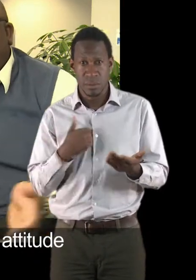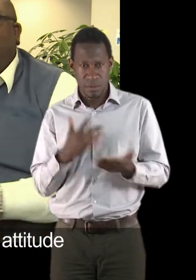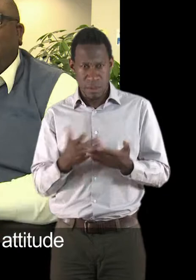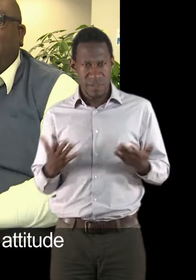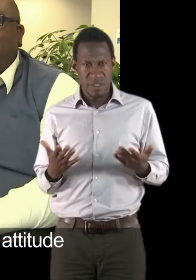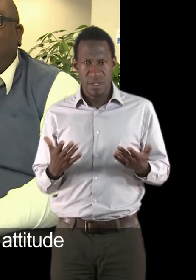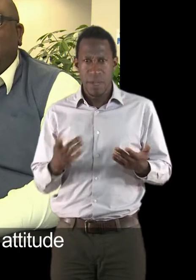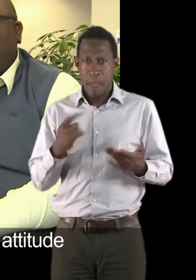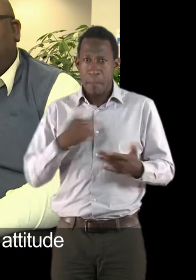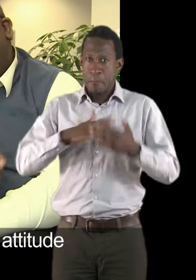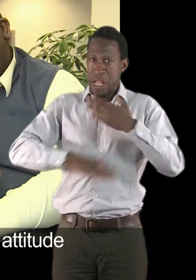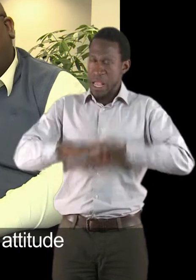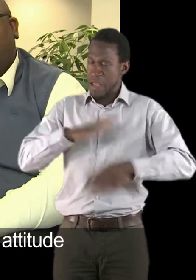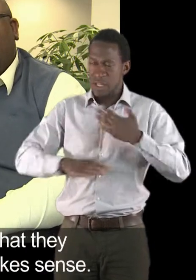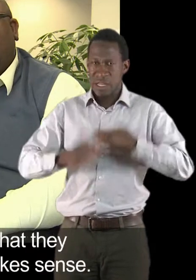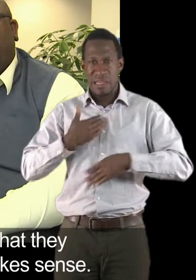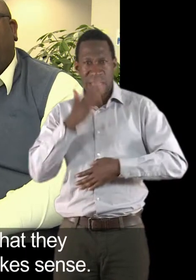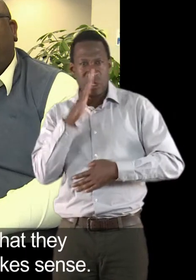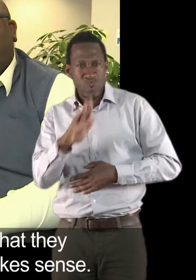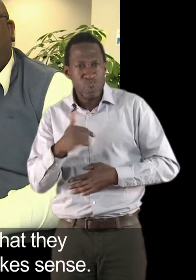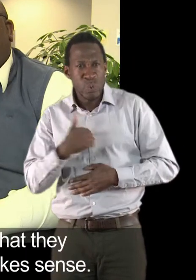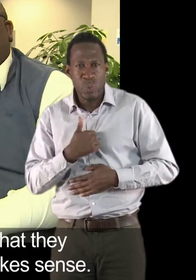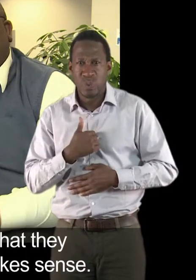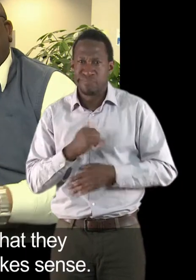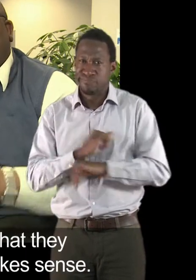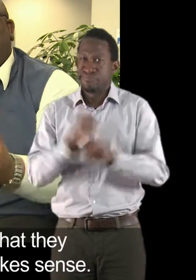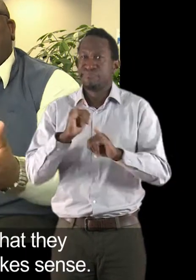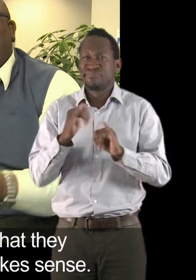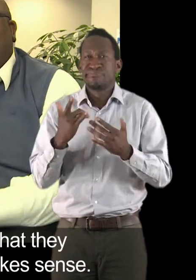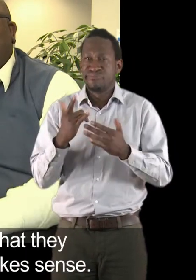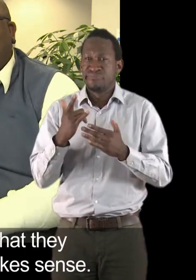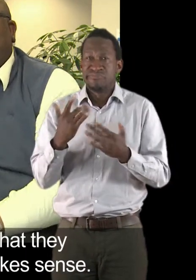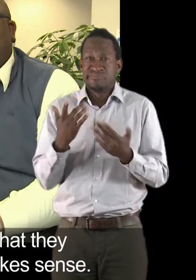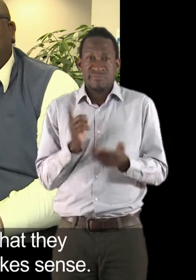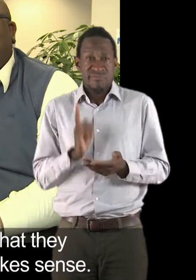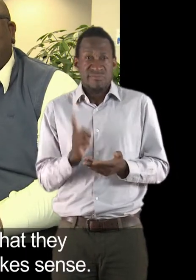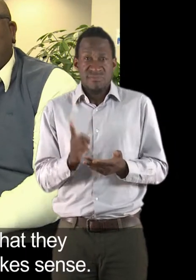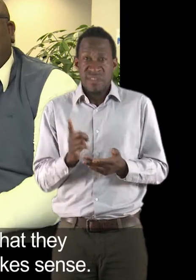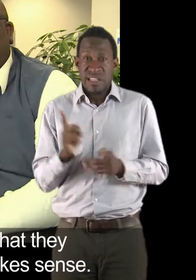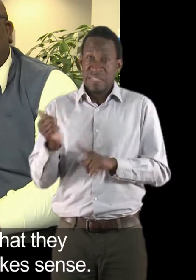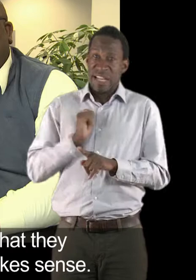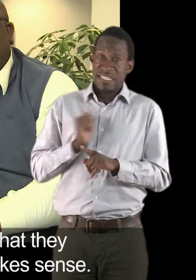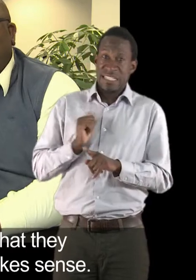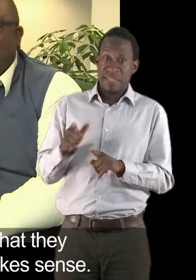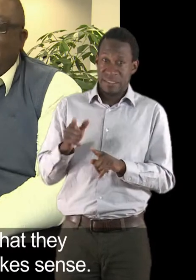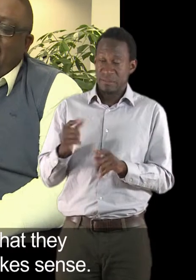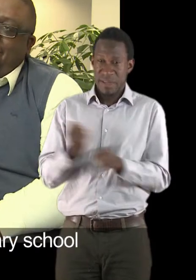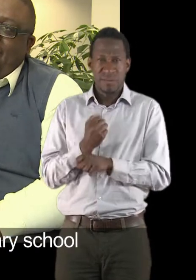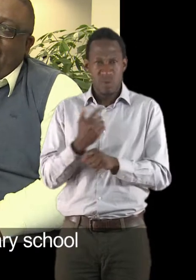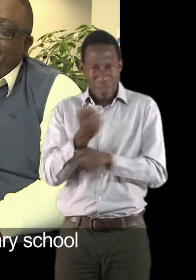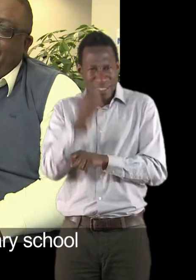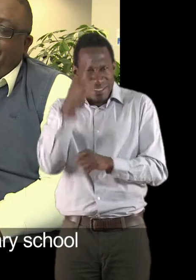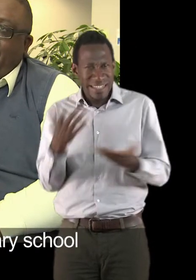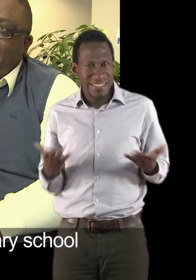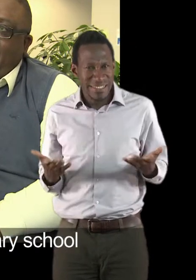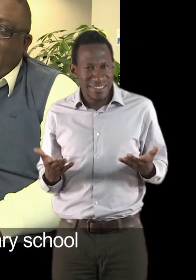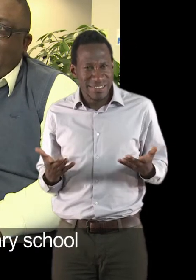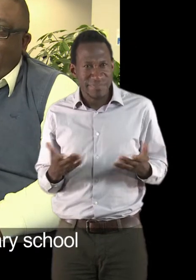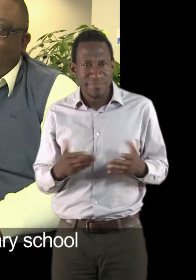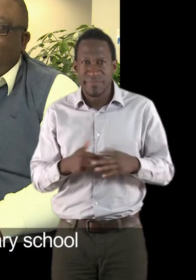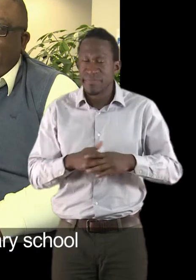behaviour and my attitude ended up doing exactly what they expected me to do, if that makes sense. But